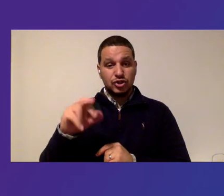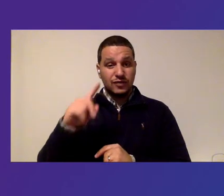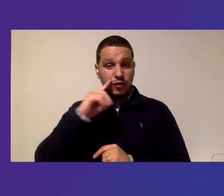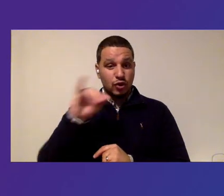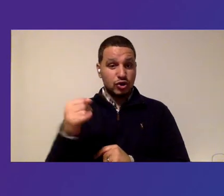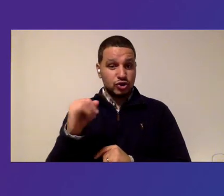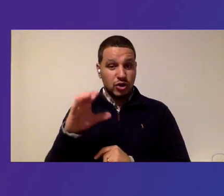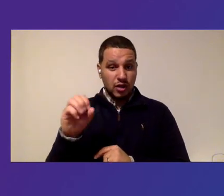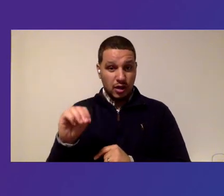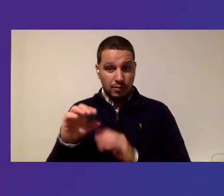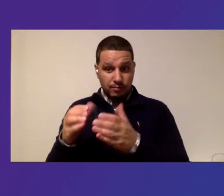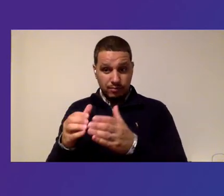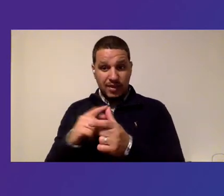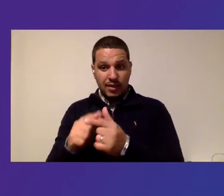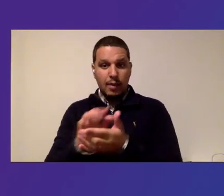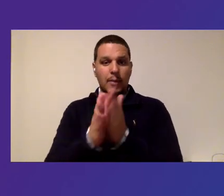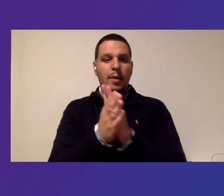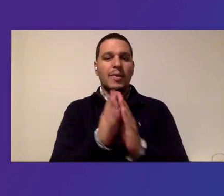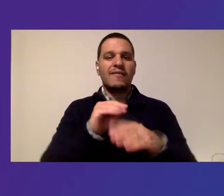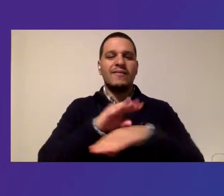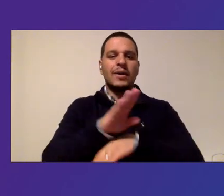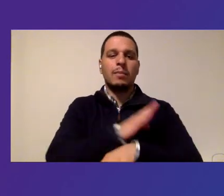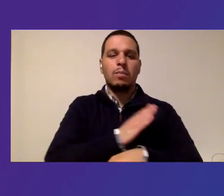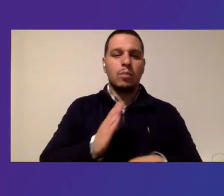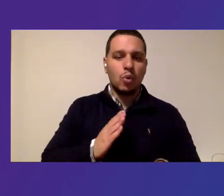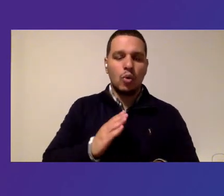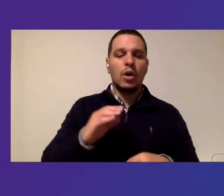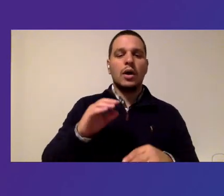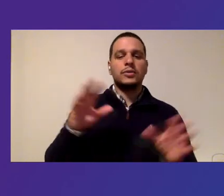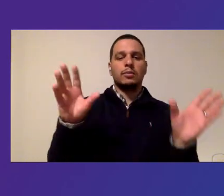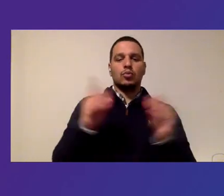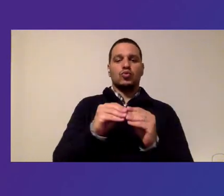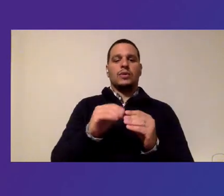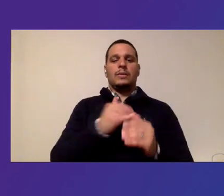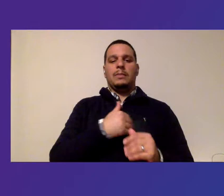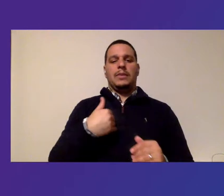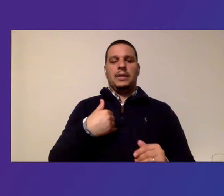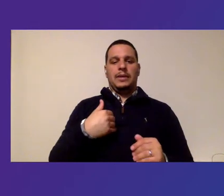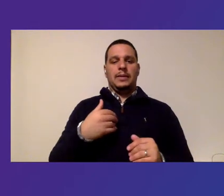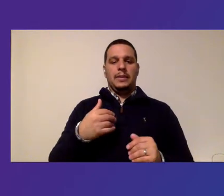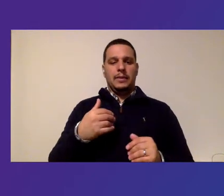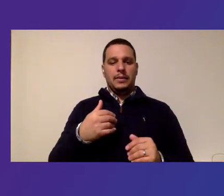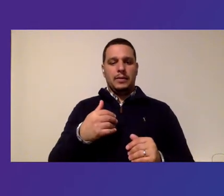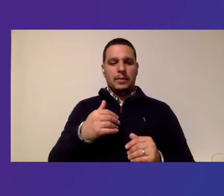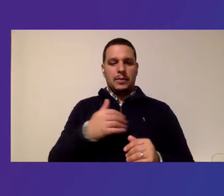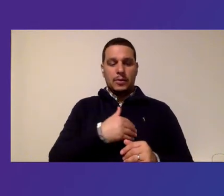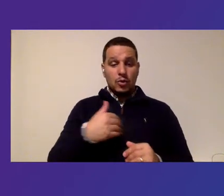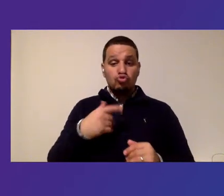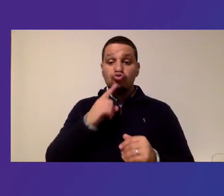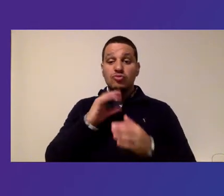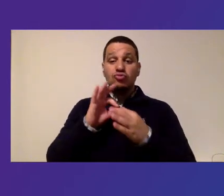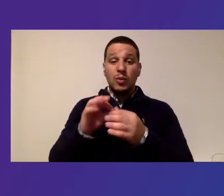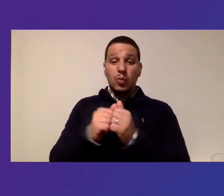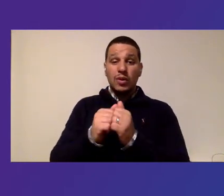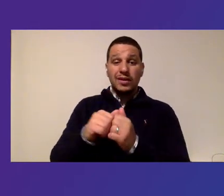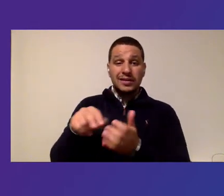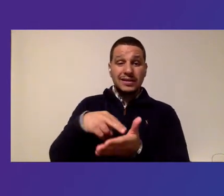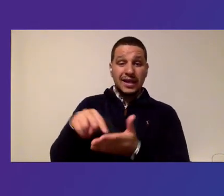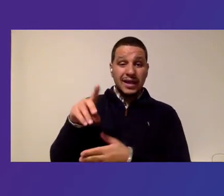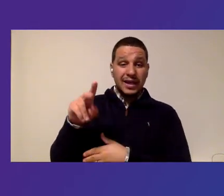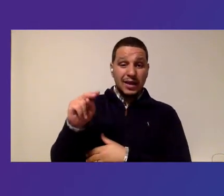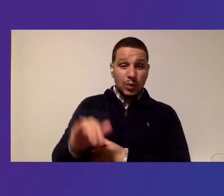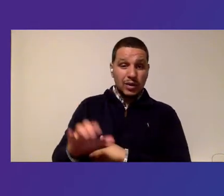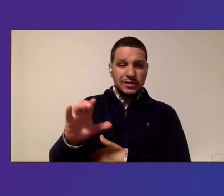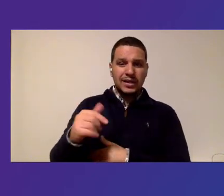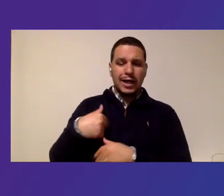an advisory board and symposium committee member. A relationship with Dance NYC where I have pushed